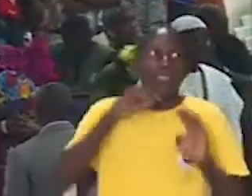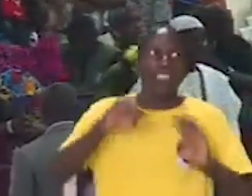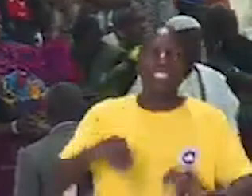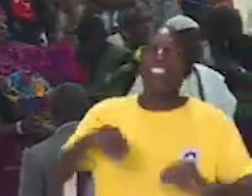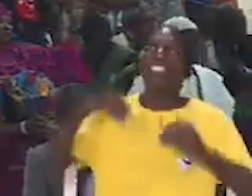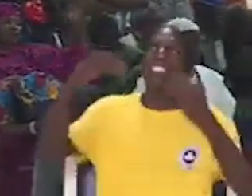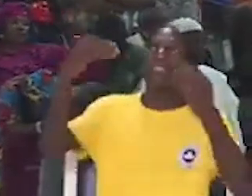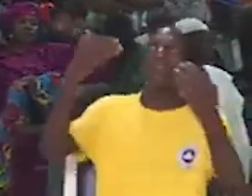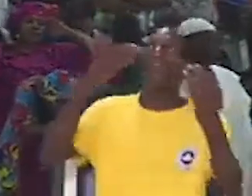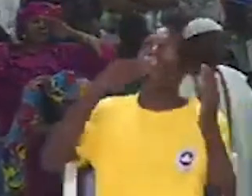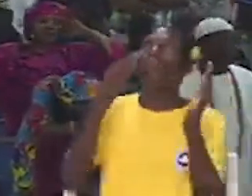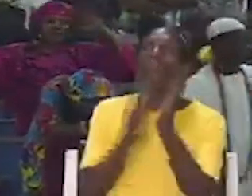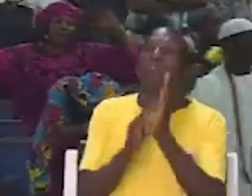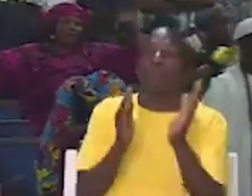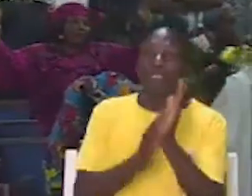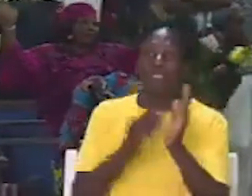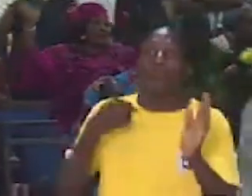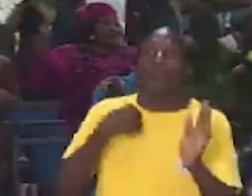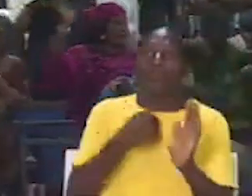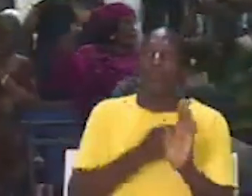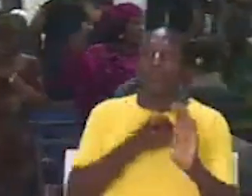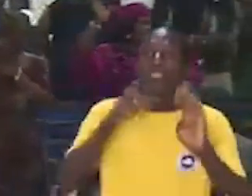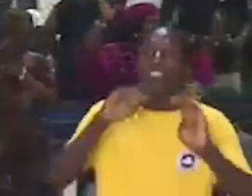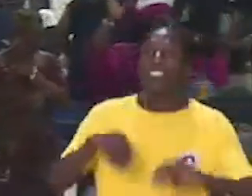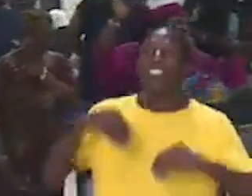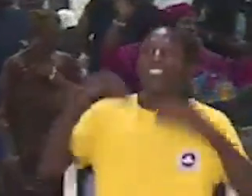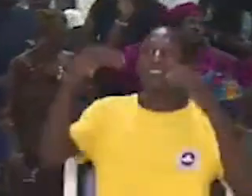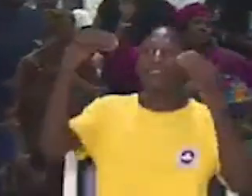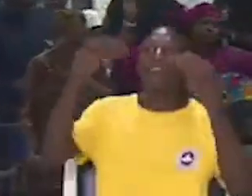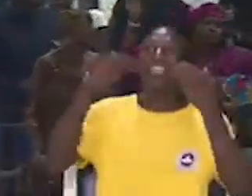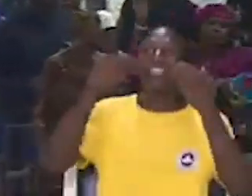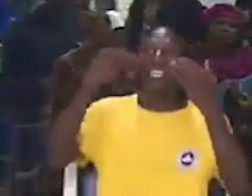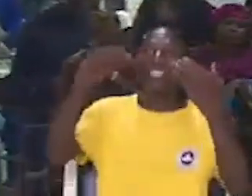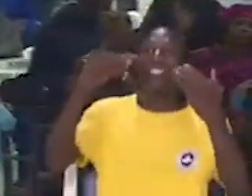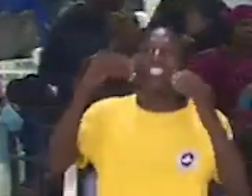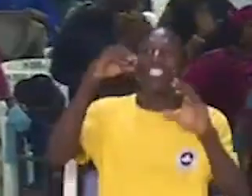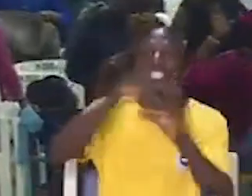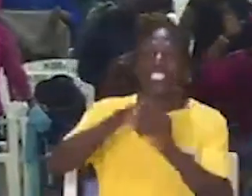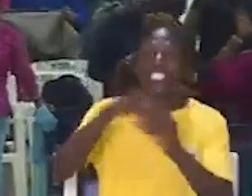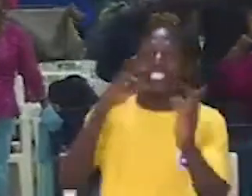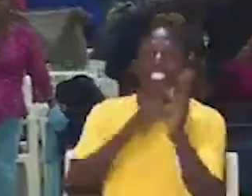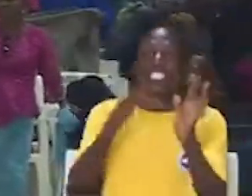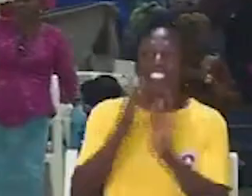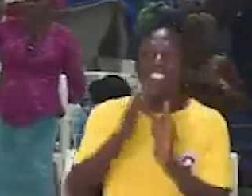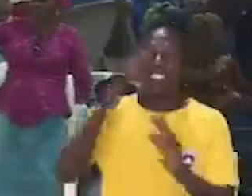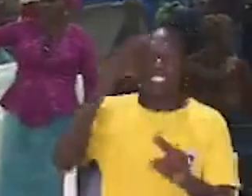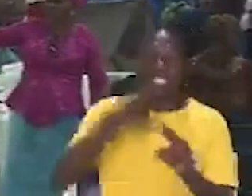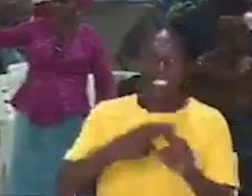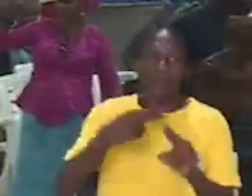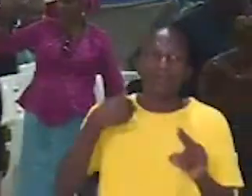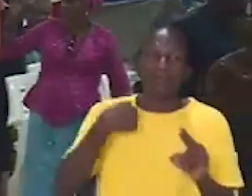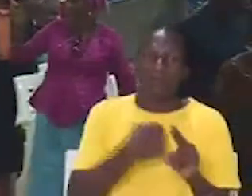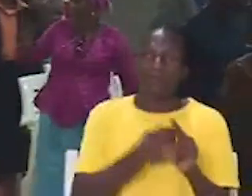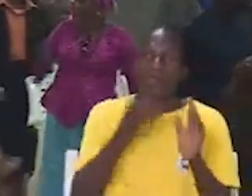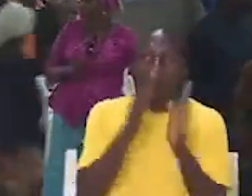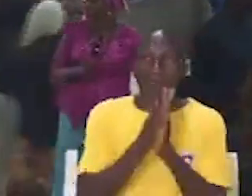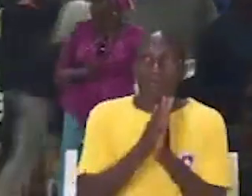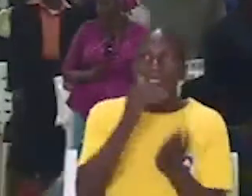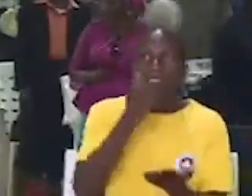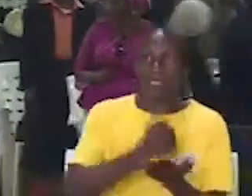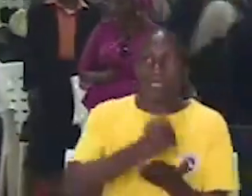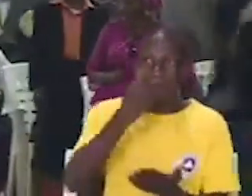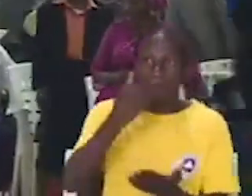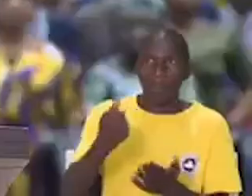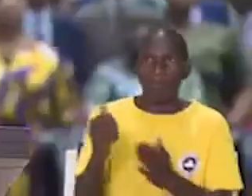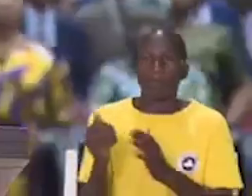thanks. We bless your name. In Jesus' mighty name we have prayed.